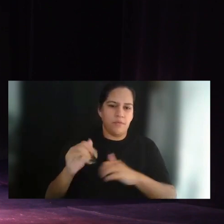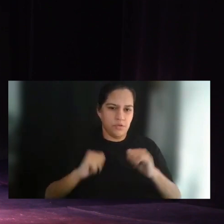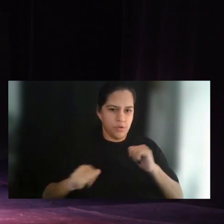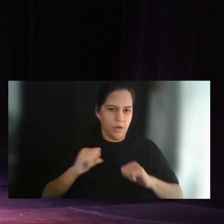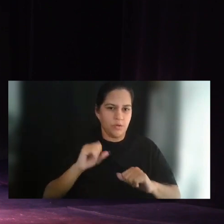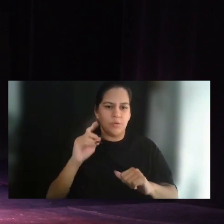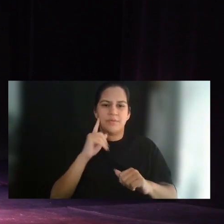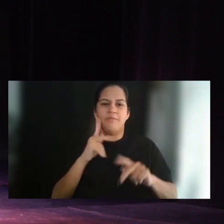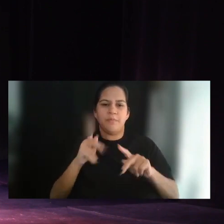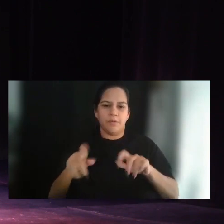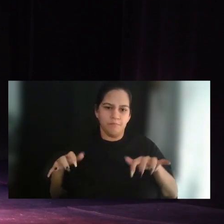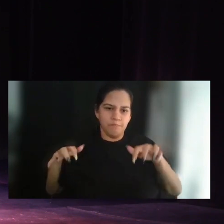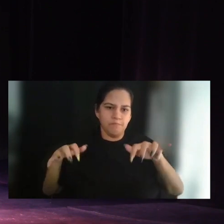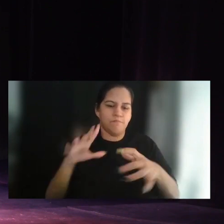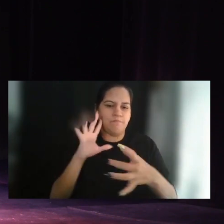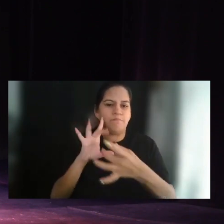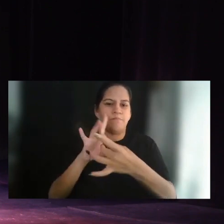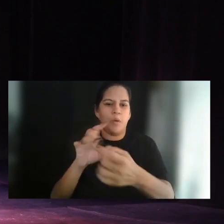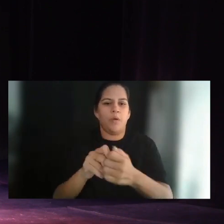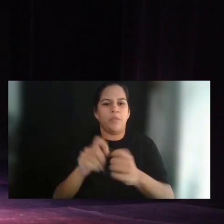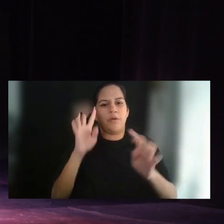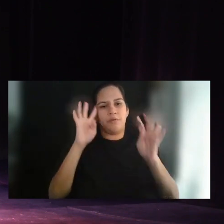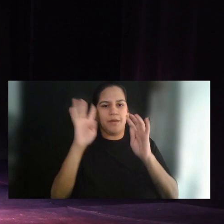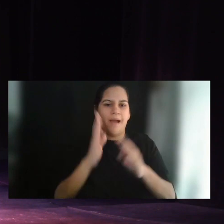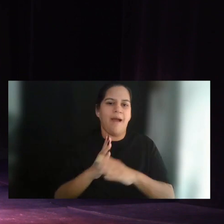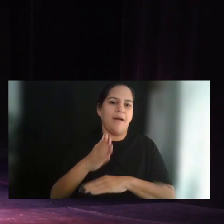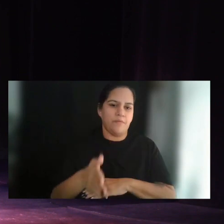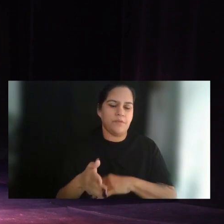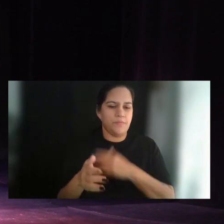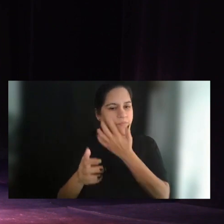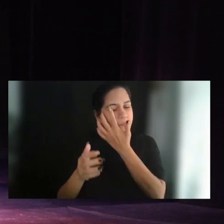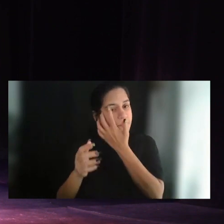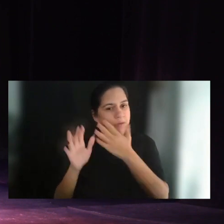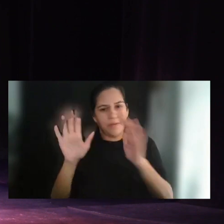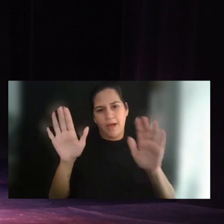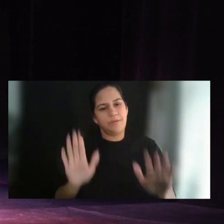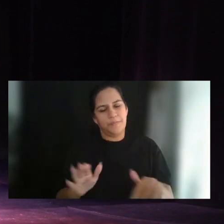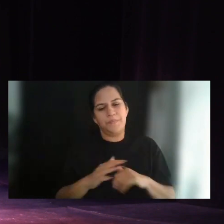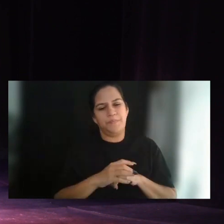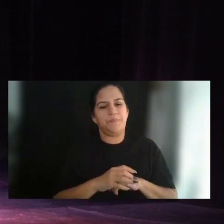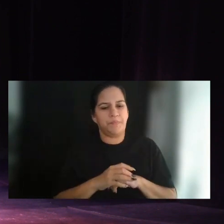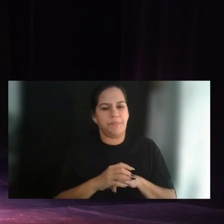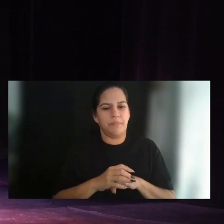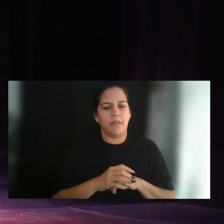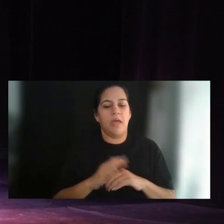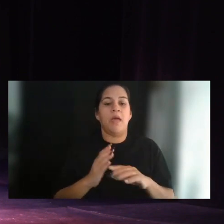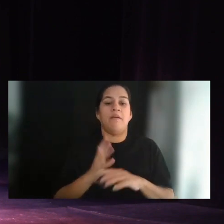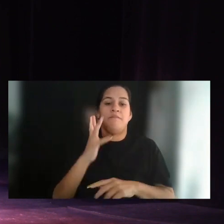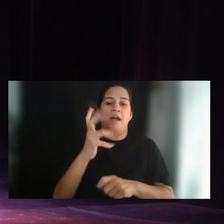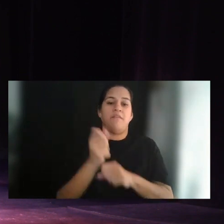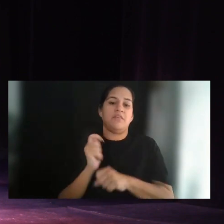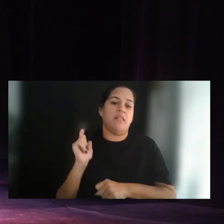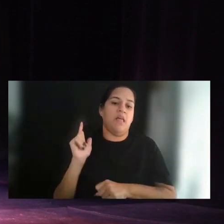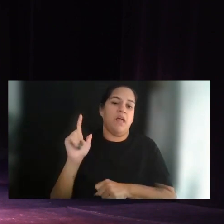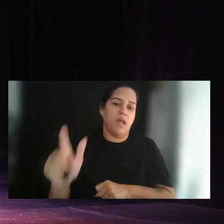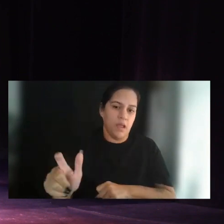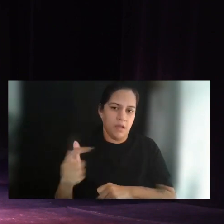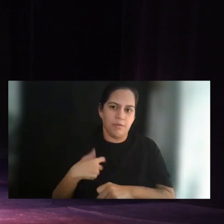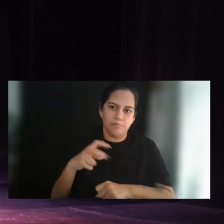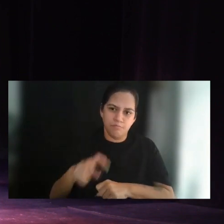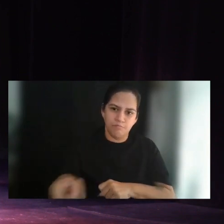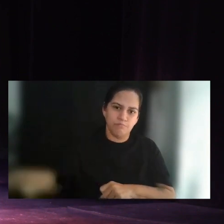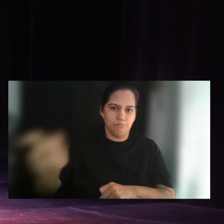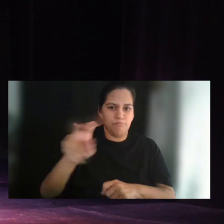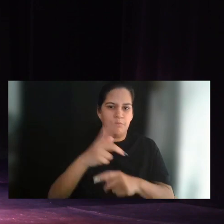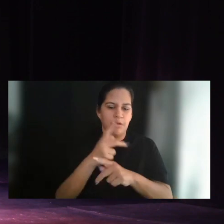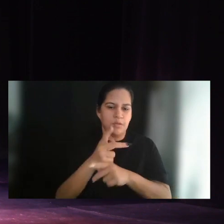with the creative ensemble afterwards. It was awesome. So then, 5 years later, when we toured the production throughout the US, we were working mostly with